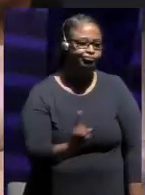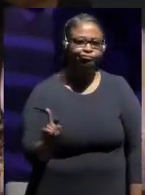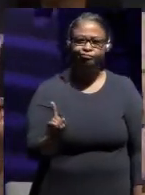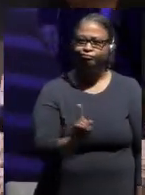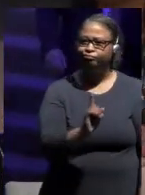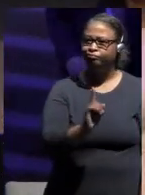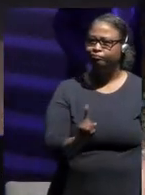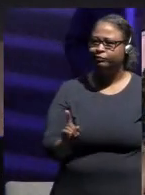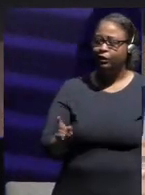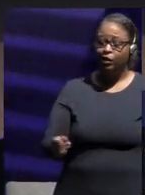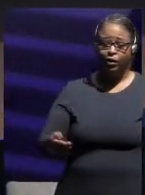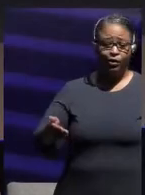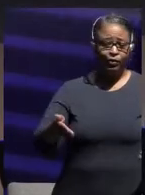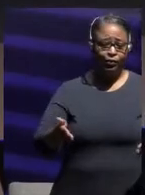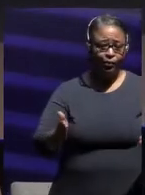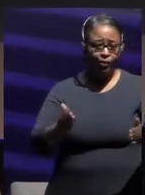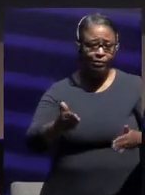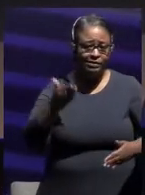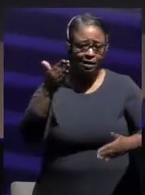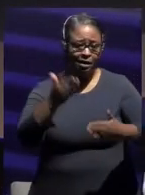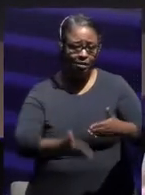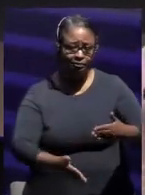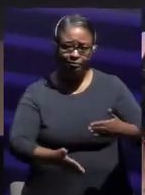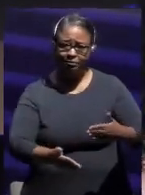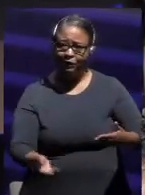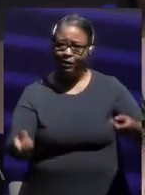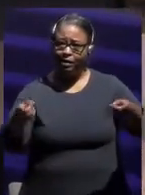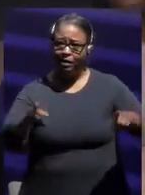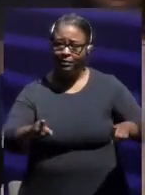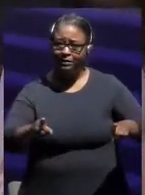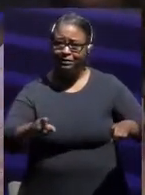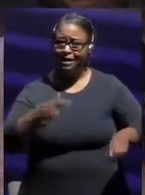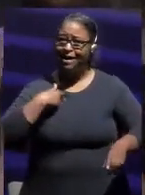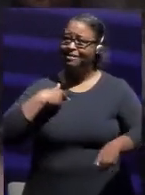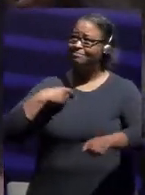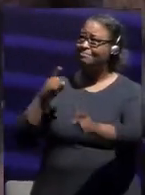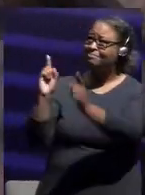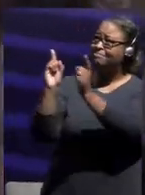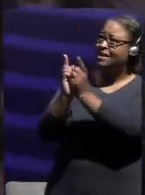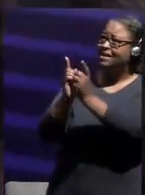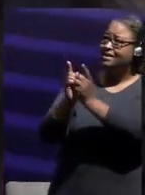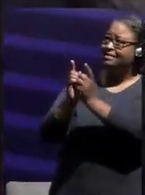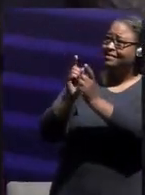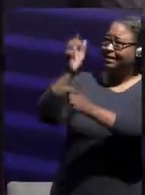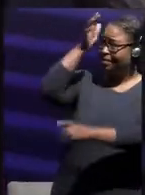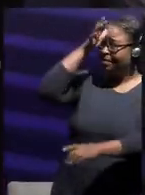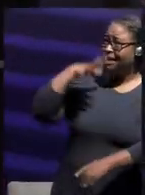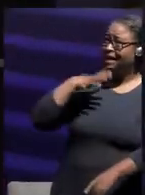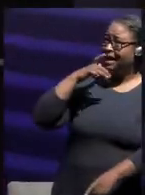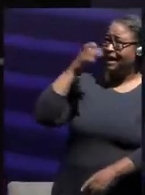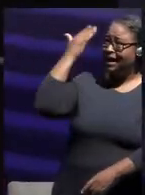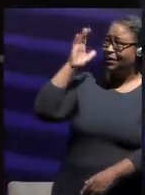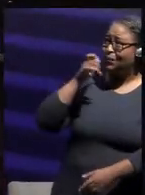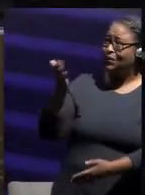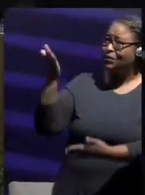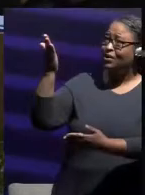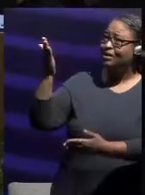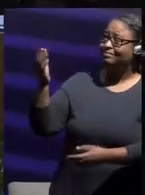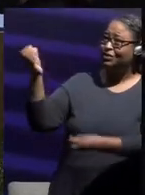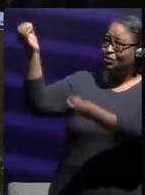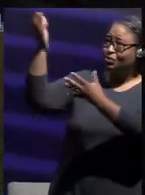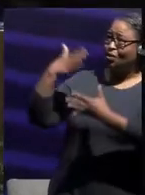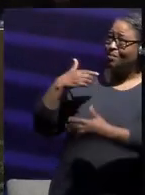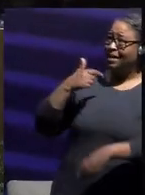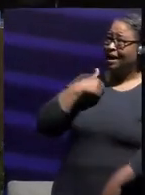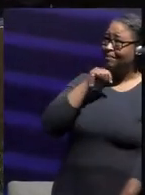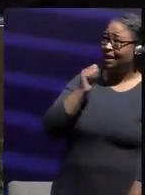And just when I ran out of road, I met a man I didn't know. And he